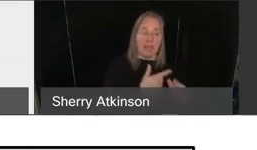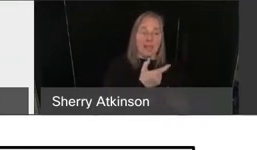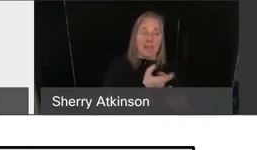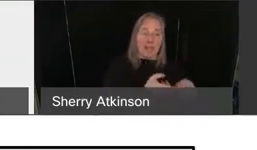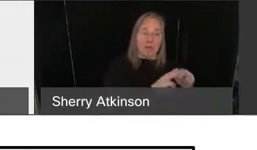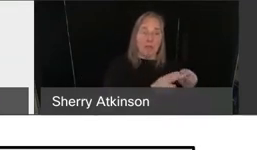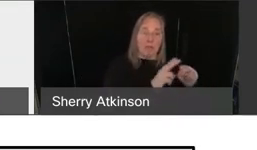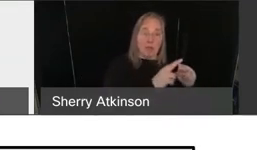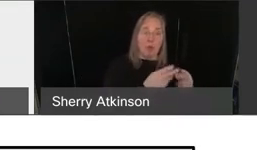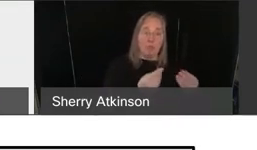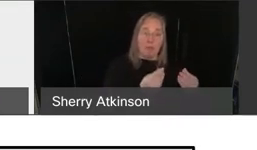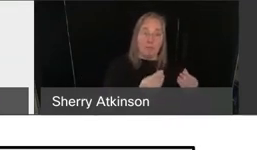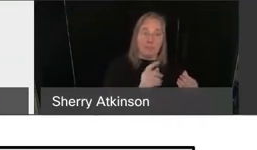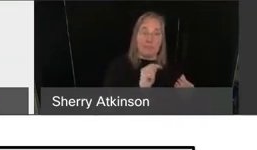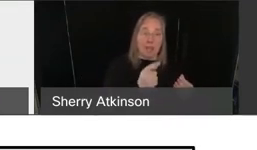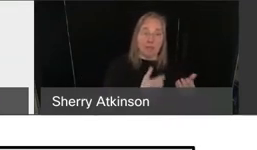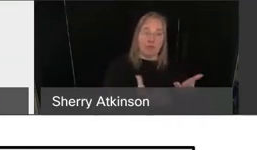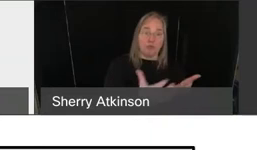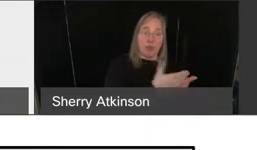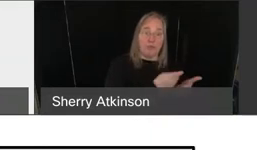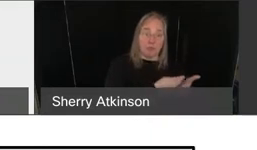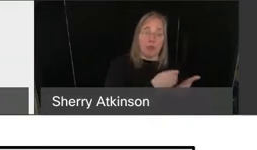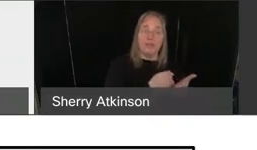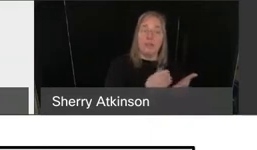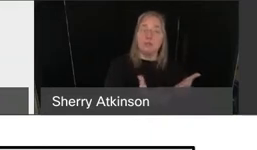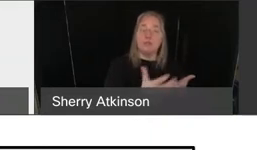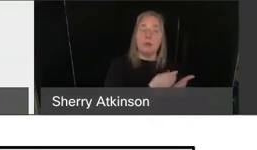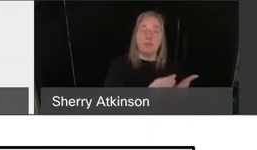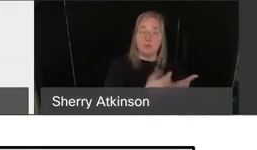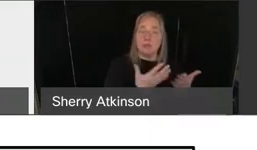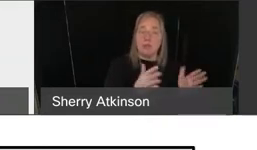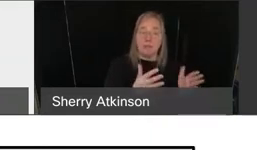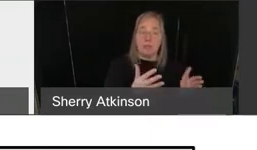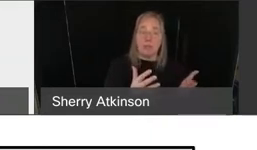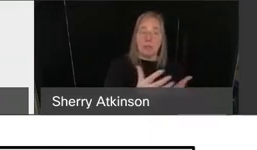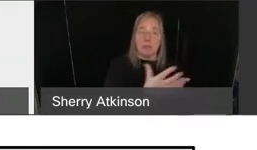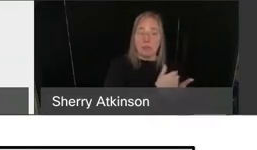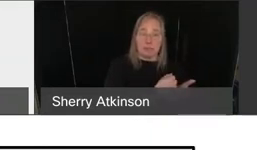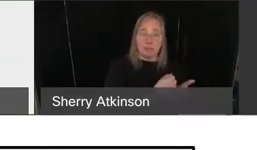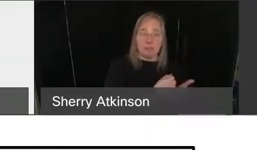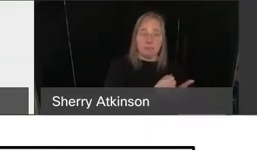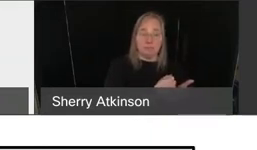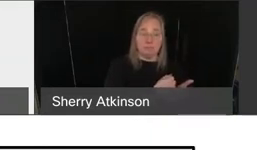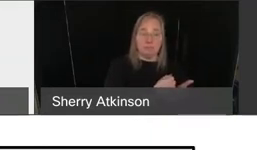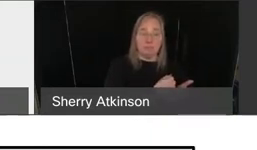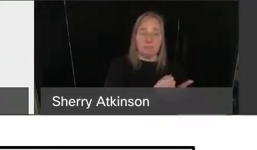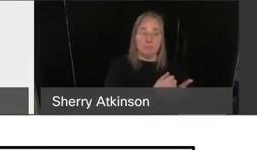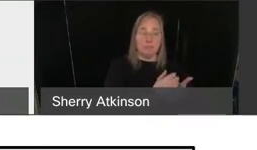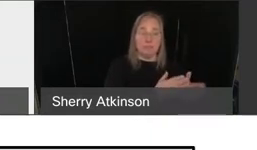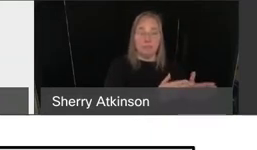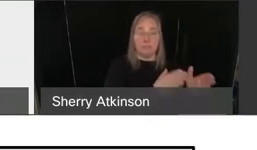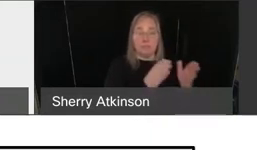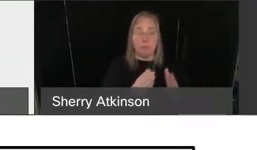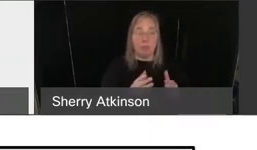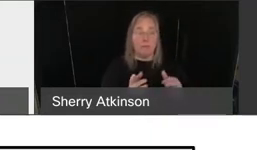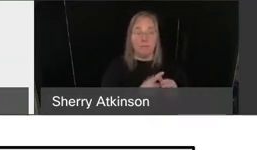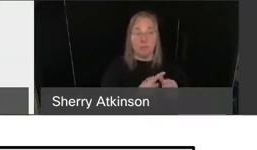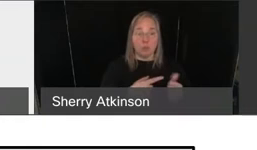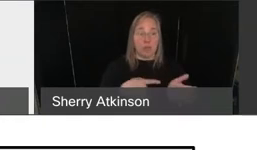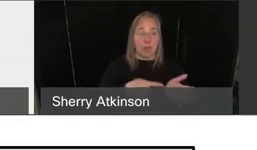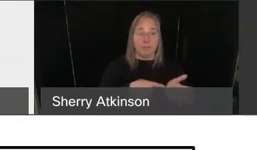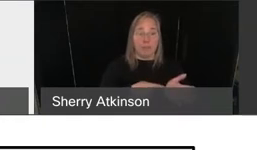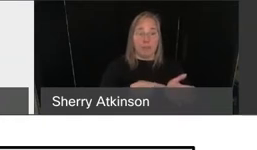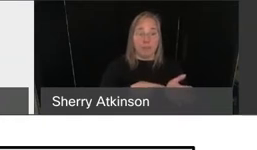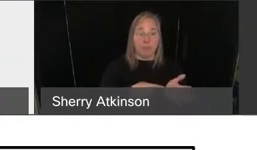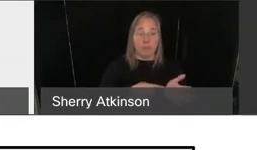tax revenues. That's the revenues that have been collected. The first obligation of